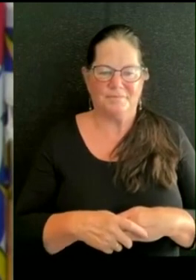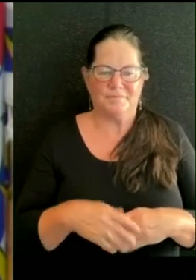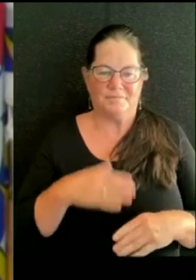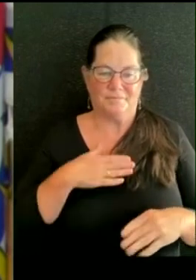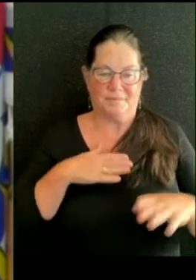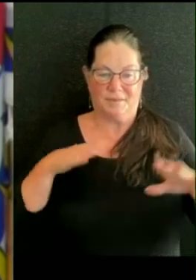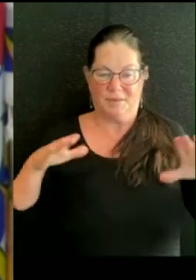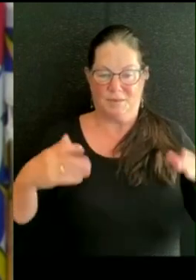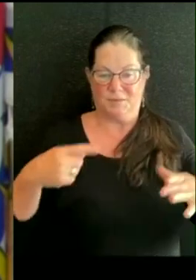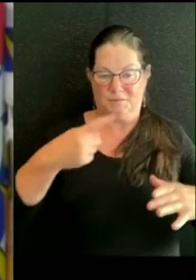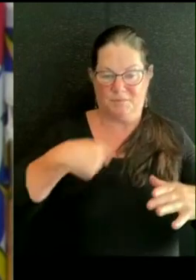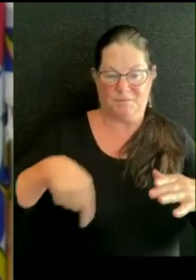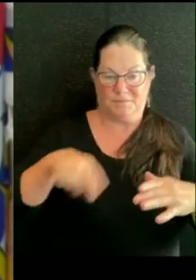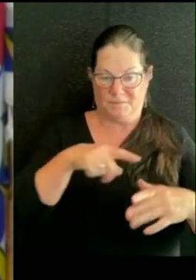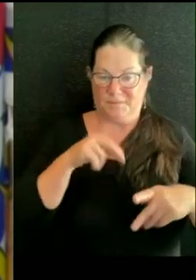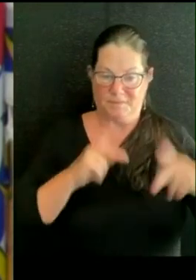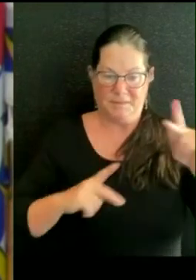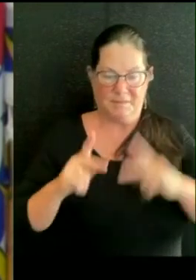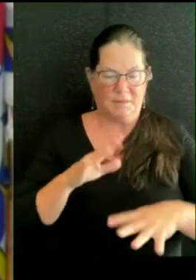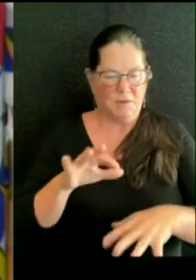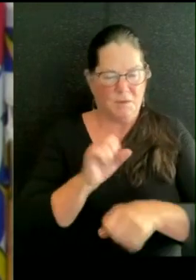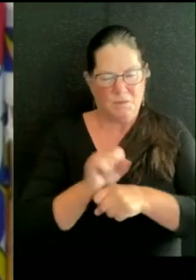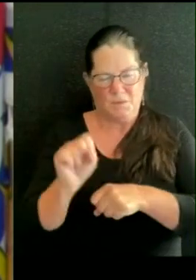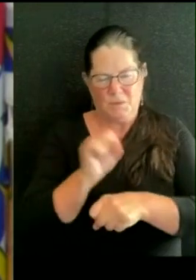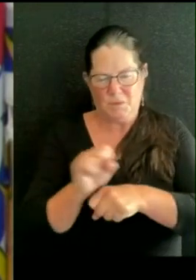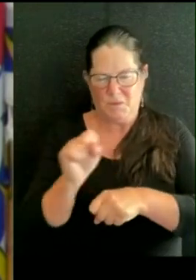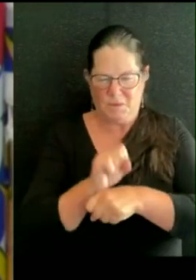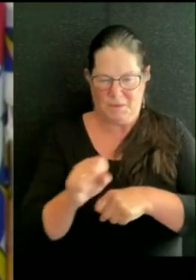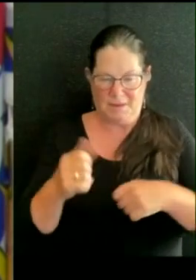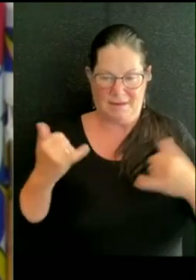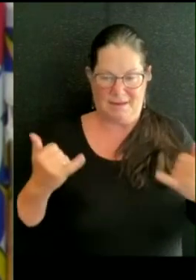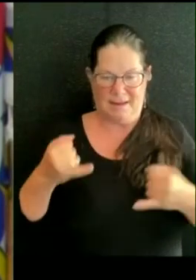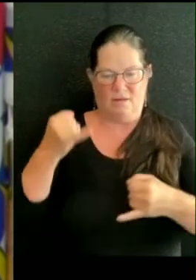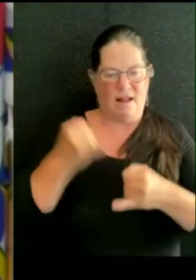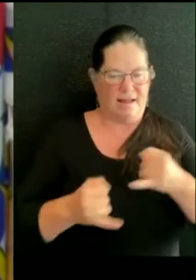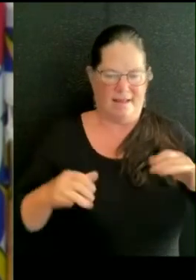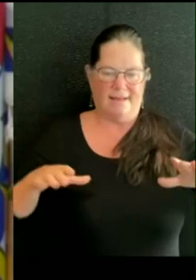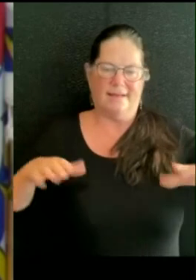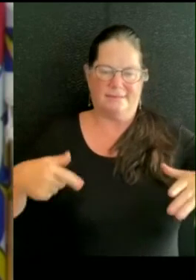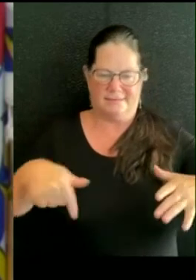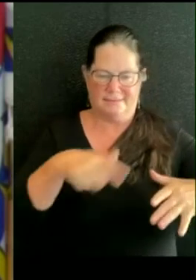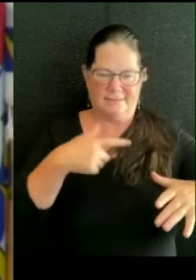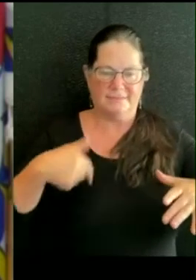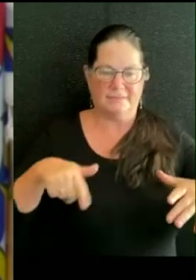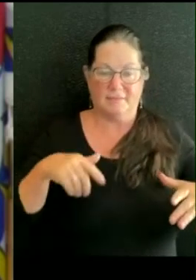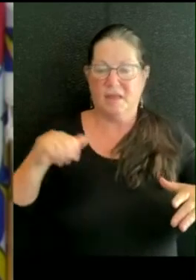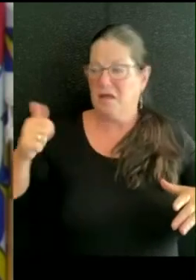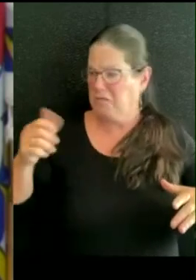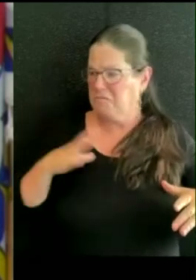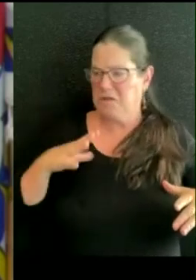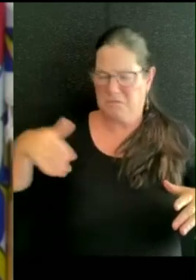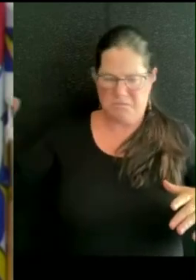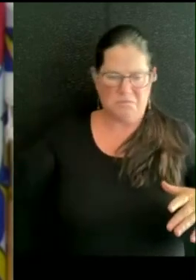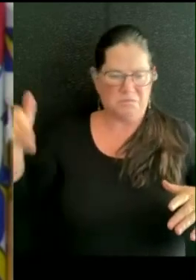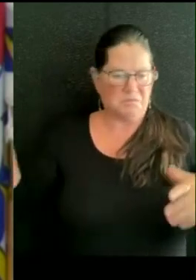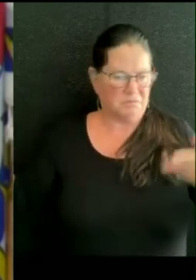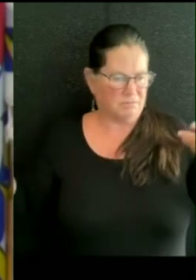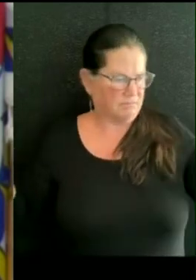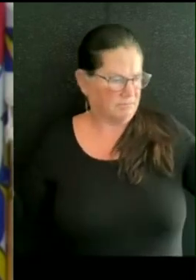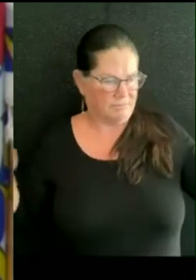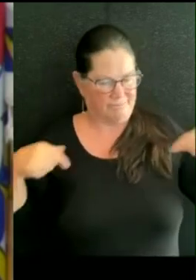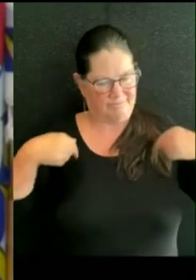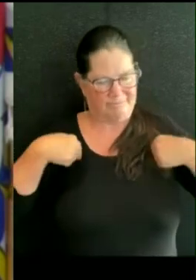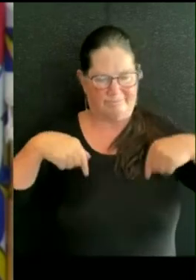I can tell you that we were. Our fire department was the last department off the line when it came to